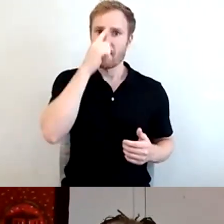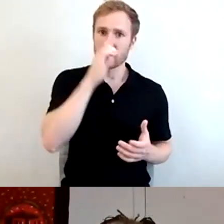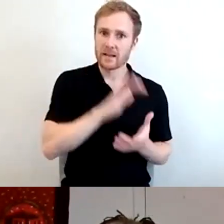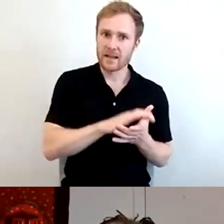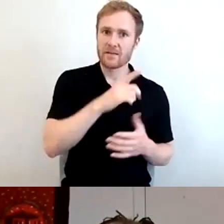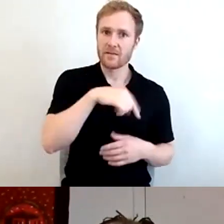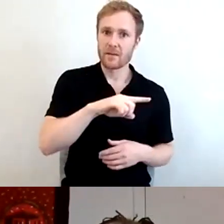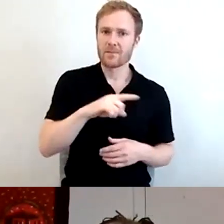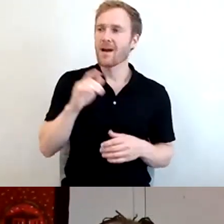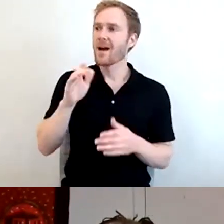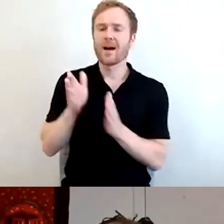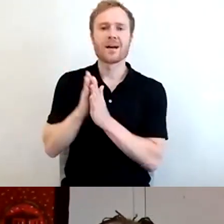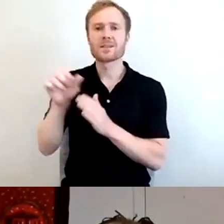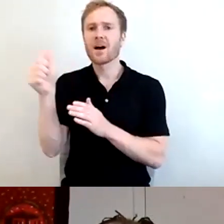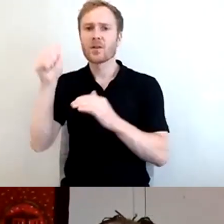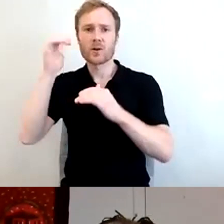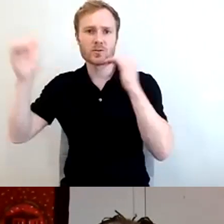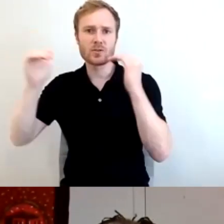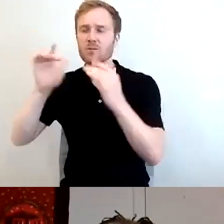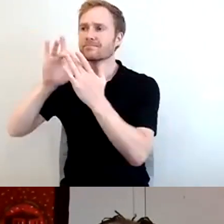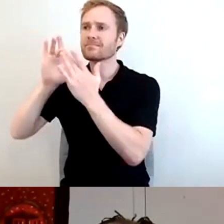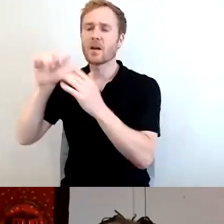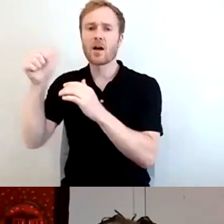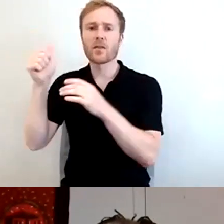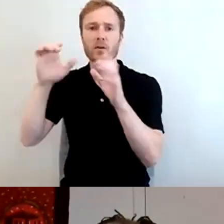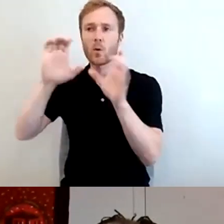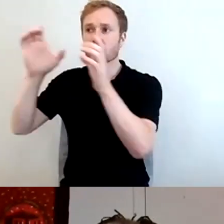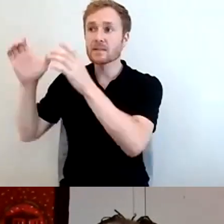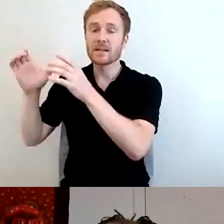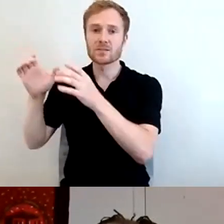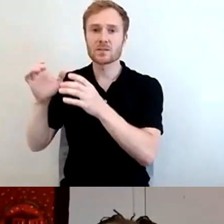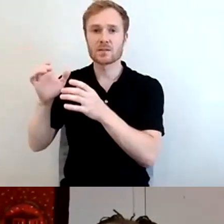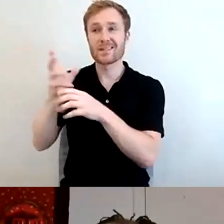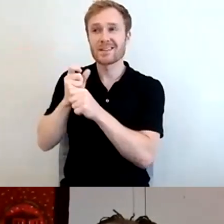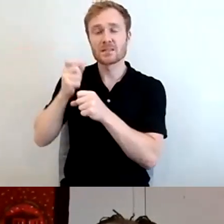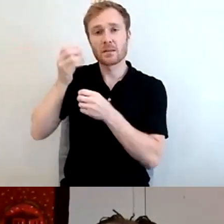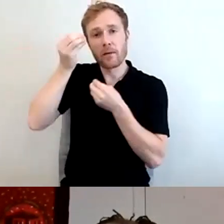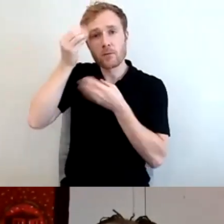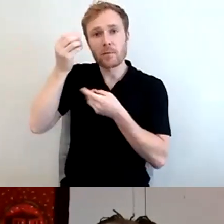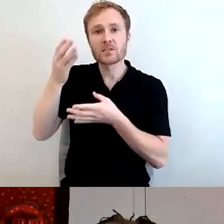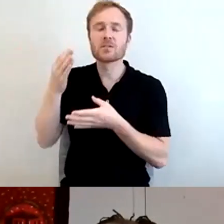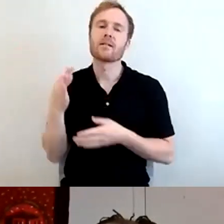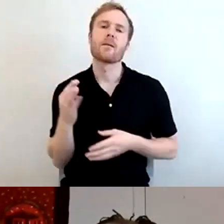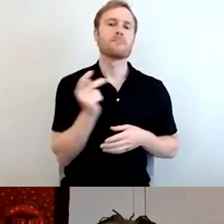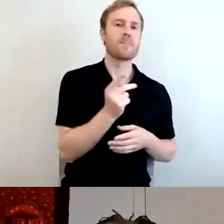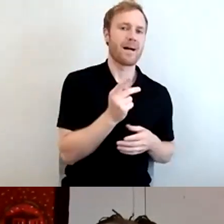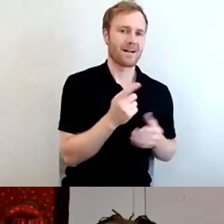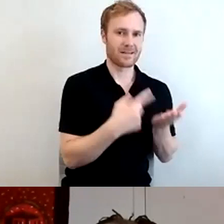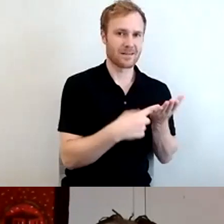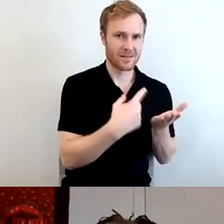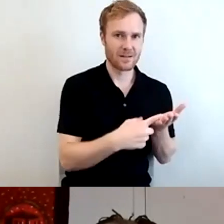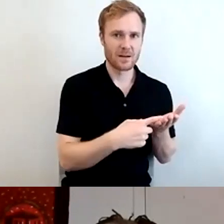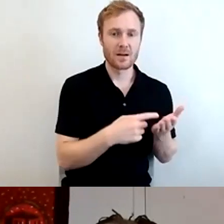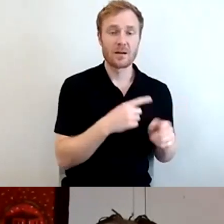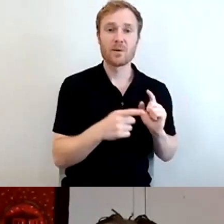to organizations, get some information, and come back. That kind of dismissal is really, really